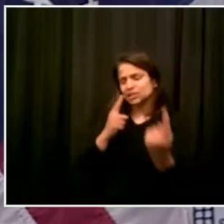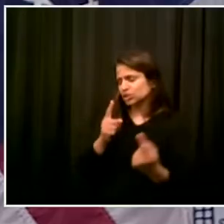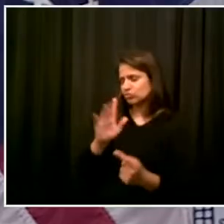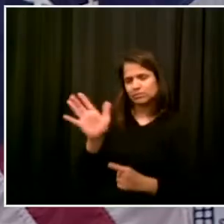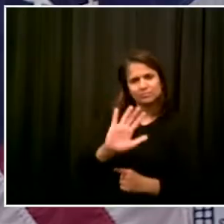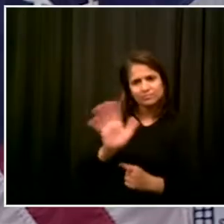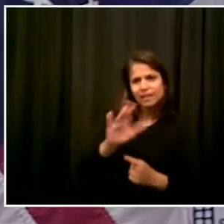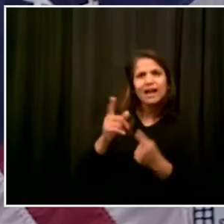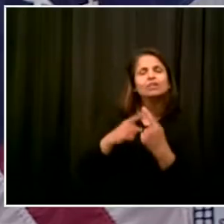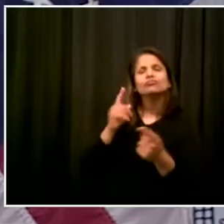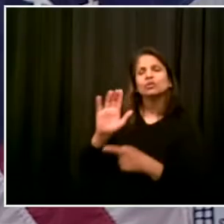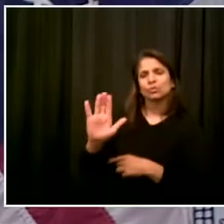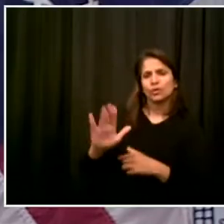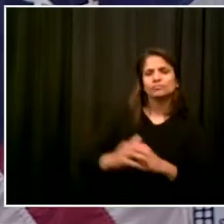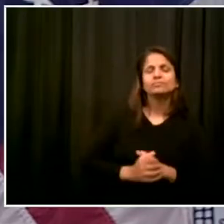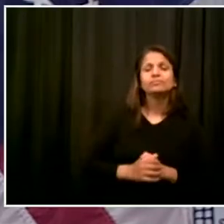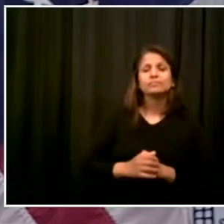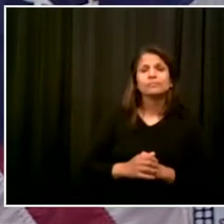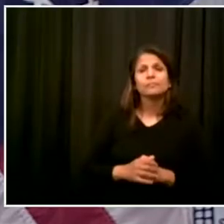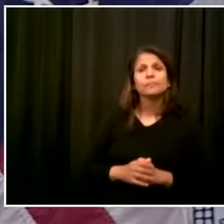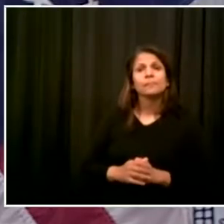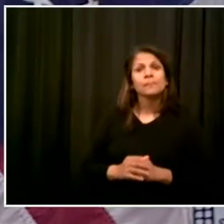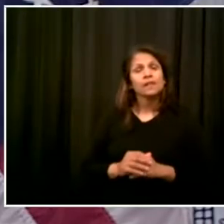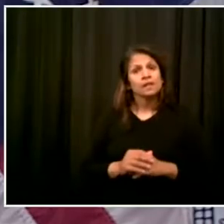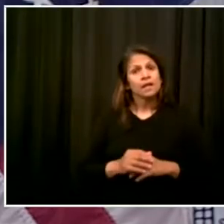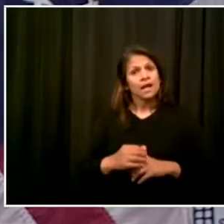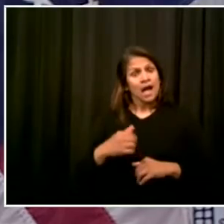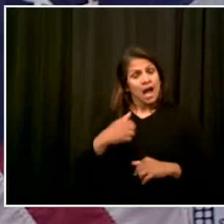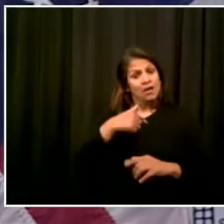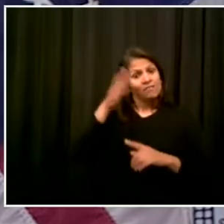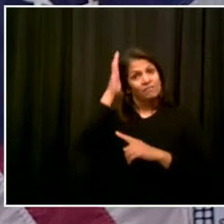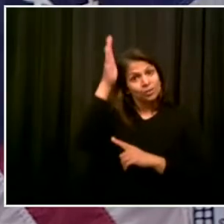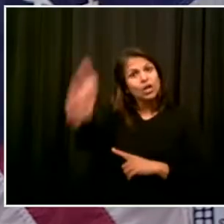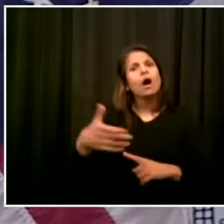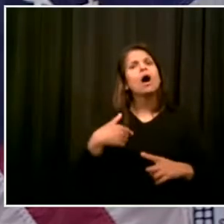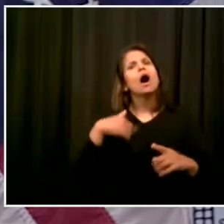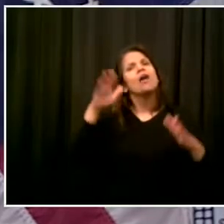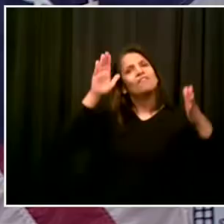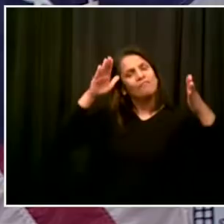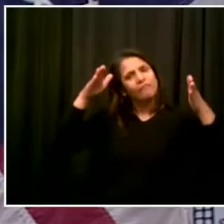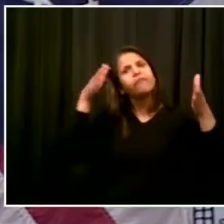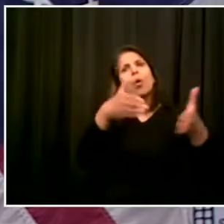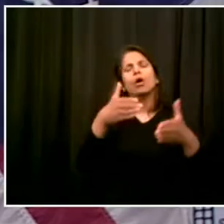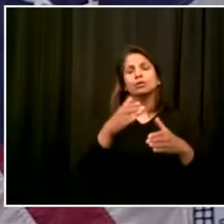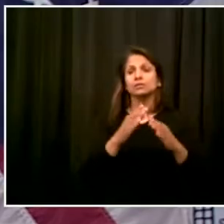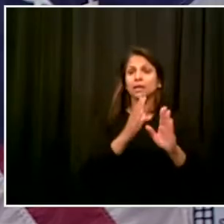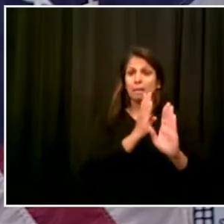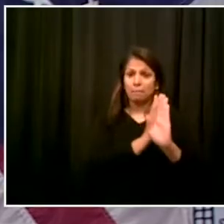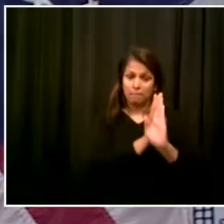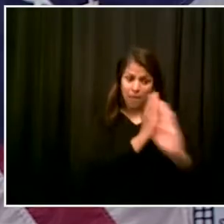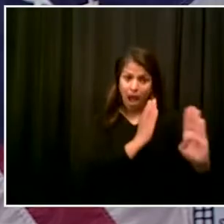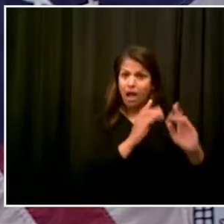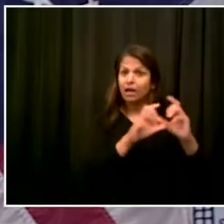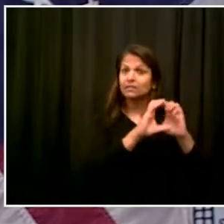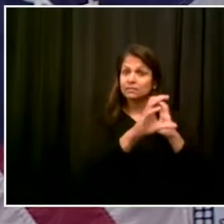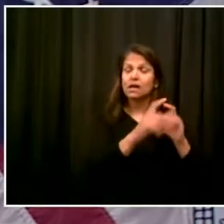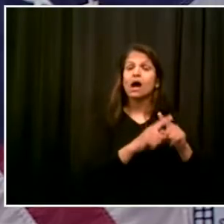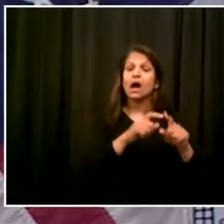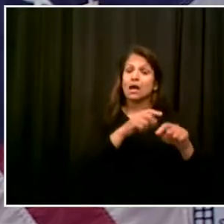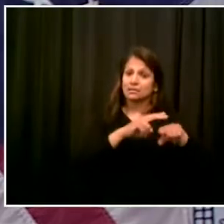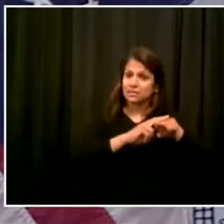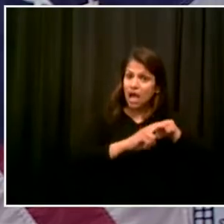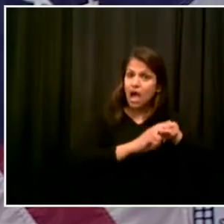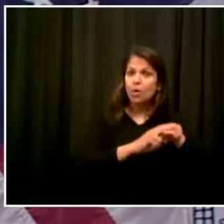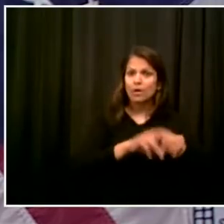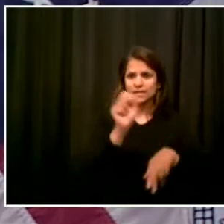moving in recent years in terms of expansion of bus service, select bus service, what we've announced recently with the busways, which is